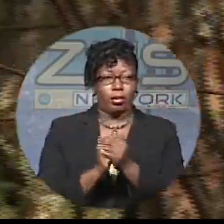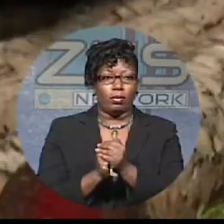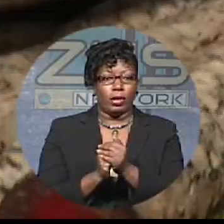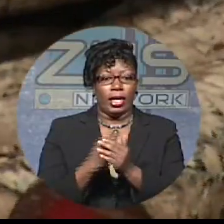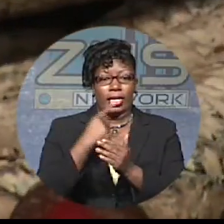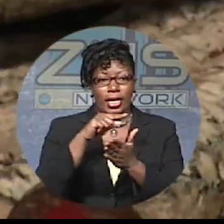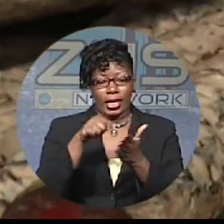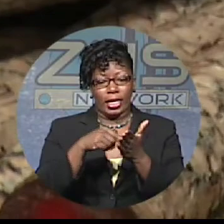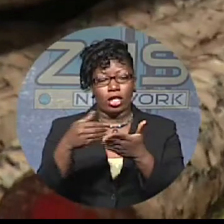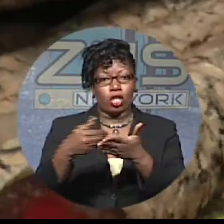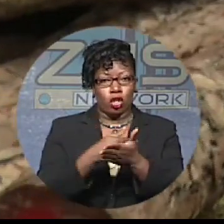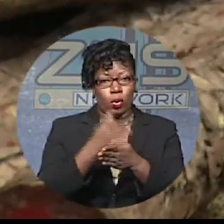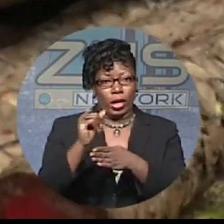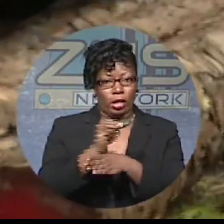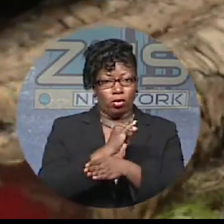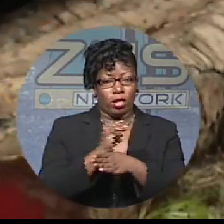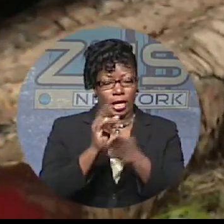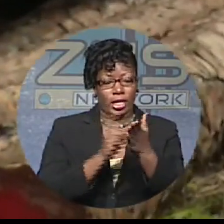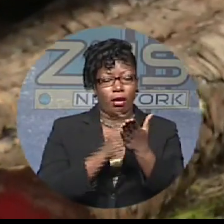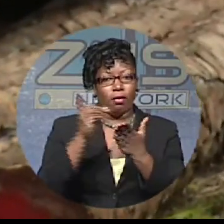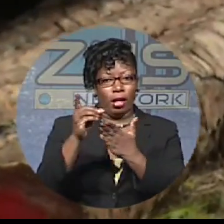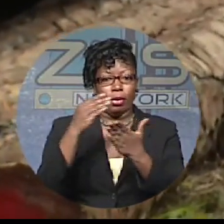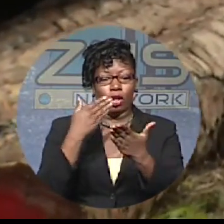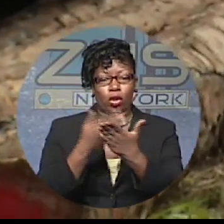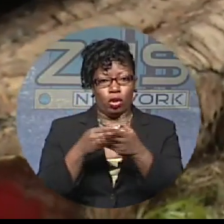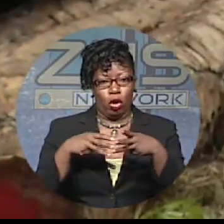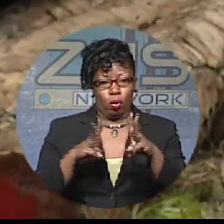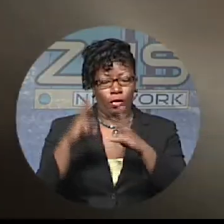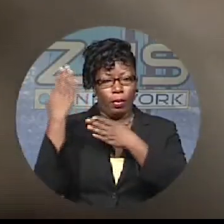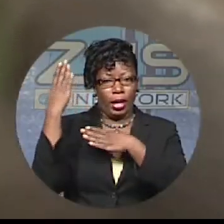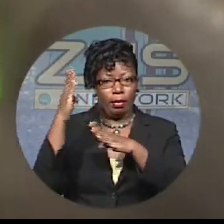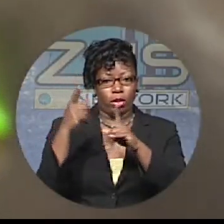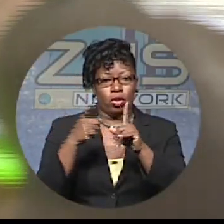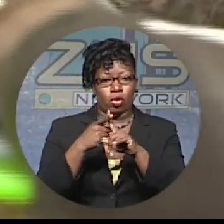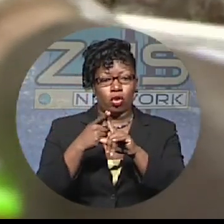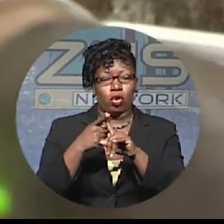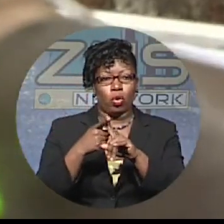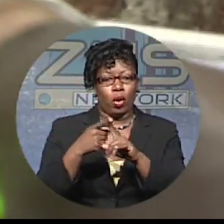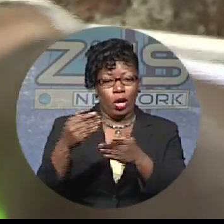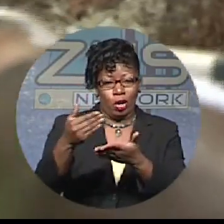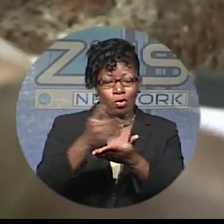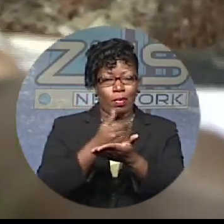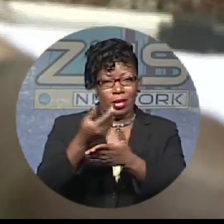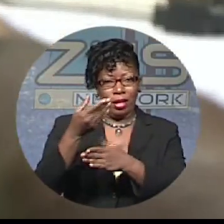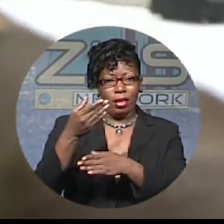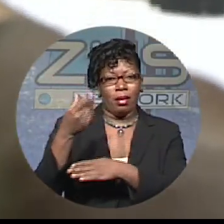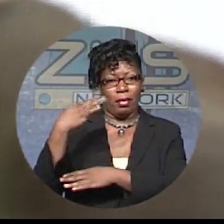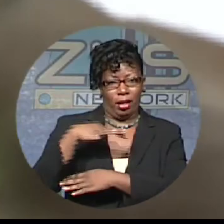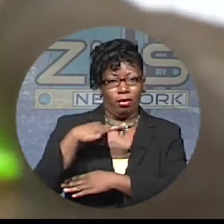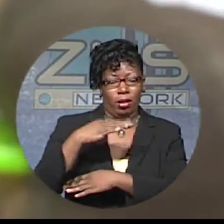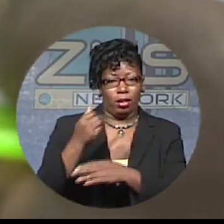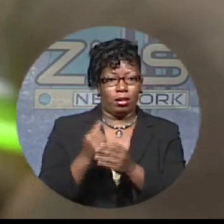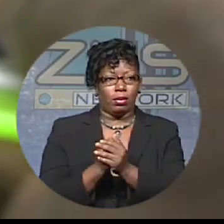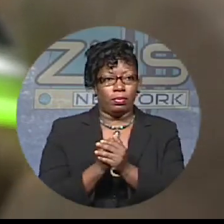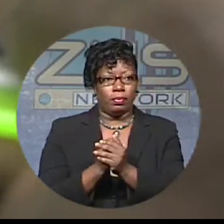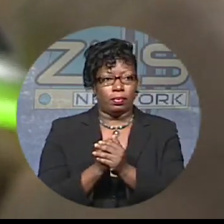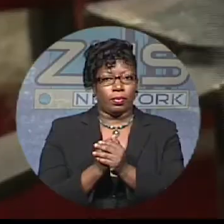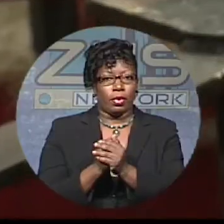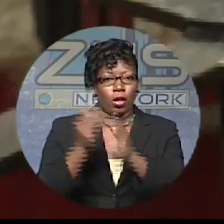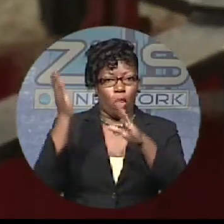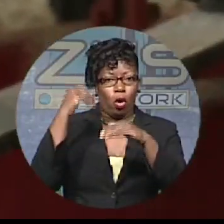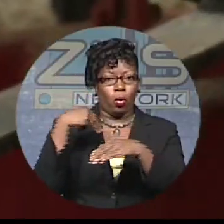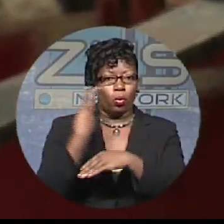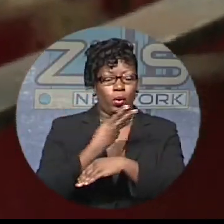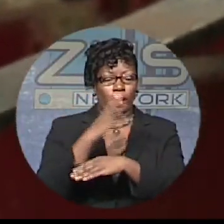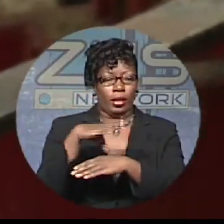industry is being developed in a sustainable way for Bahamians to reap the long-term benefits. Hoping that we're going to be able to create